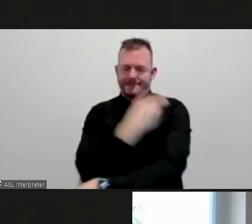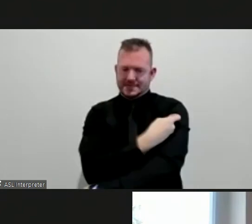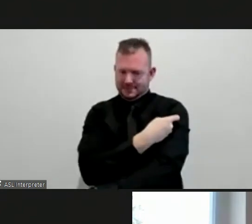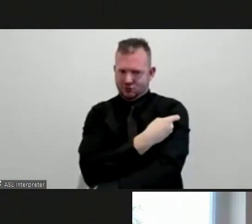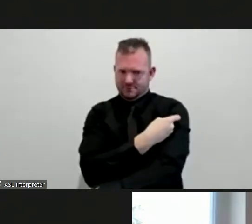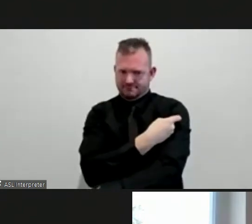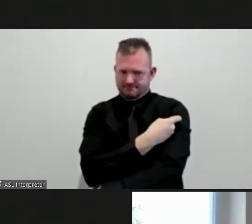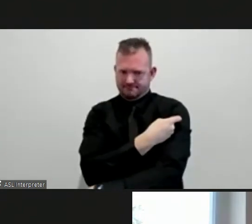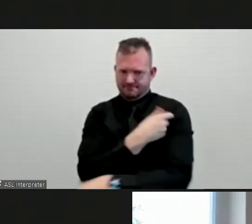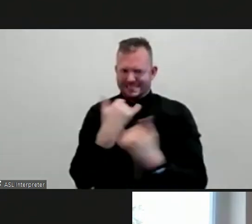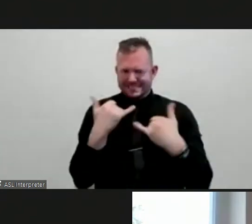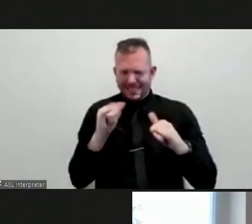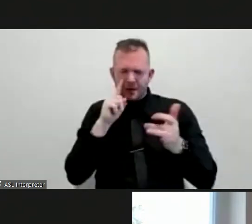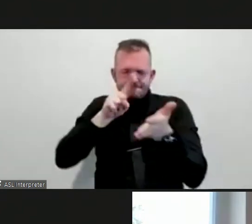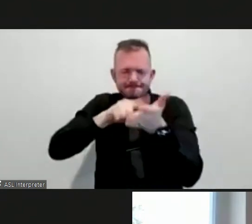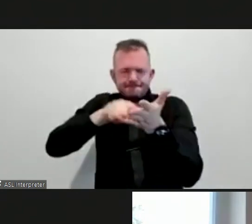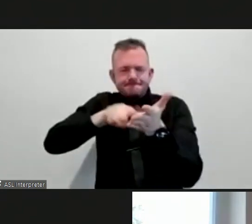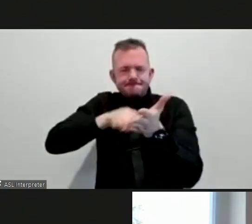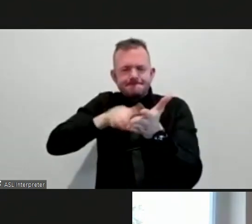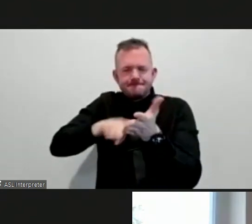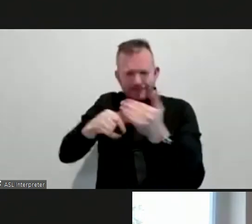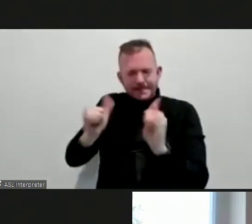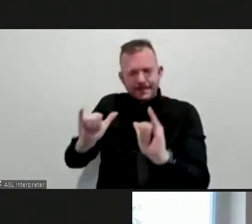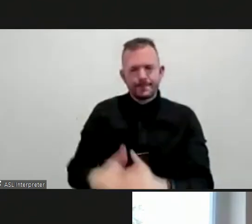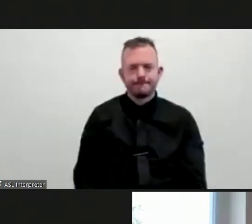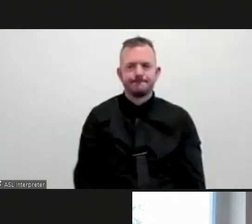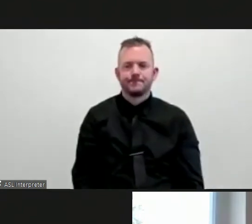Great, thank you. Seth, let's go to you.